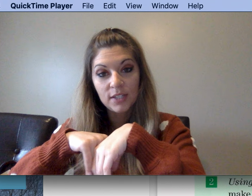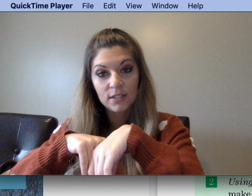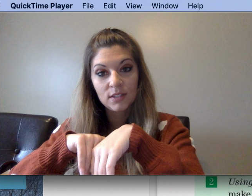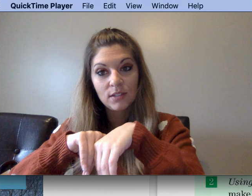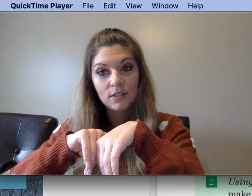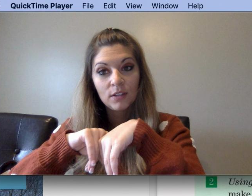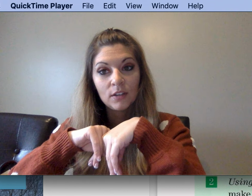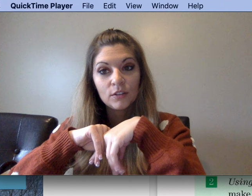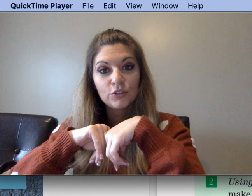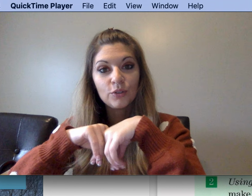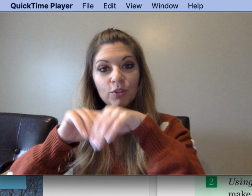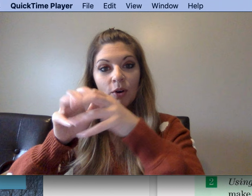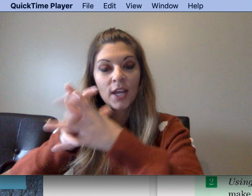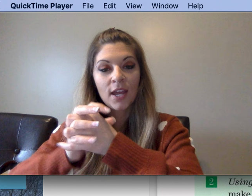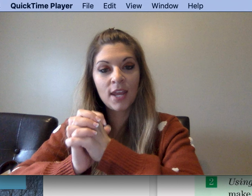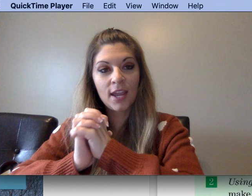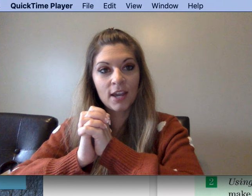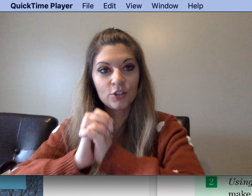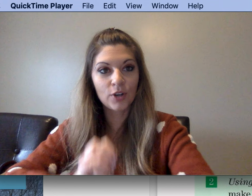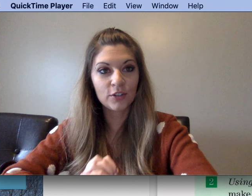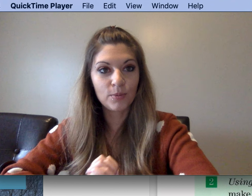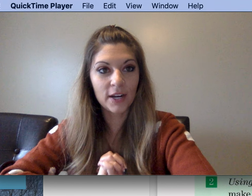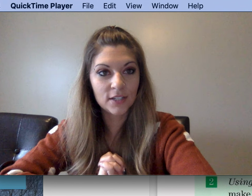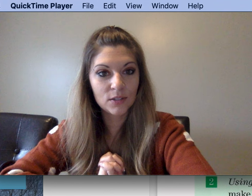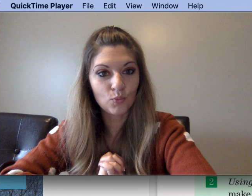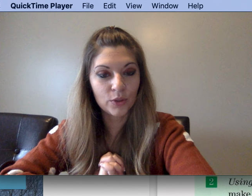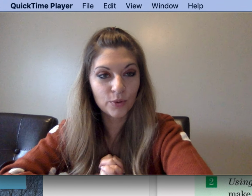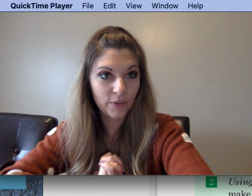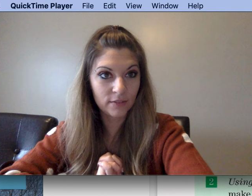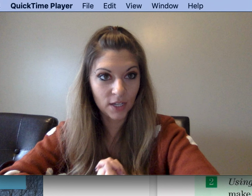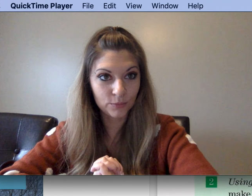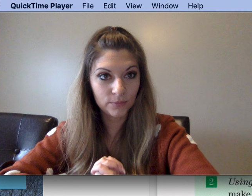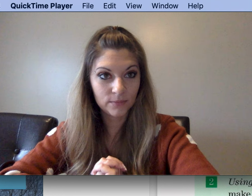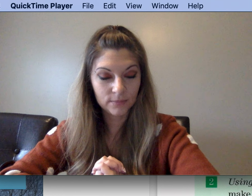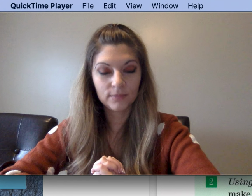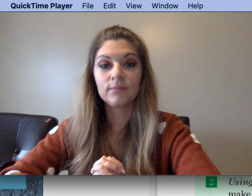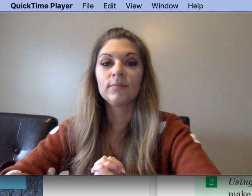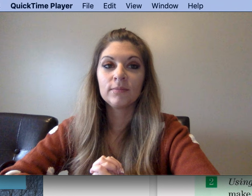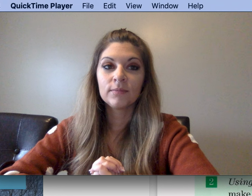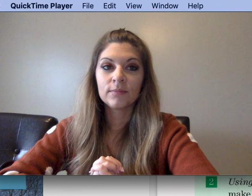each sentence. So go ahead and try to practice 1 through 5 now.